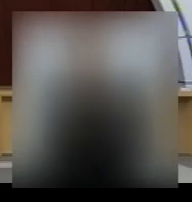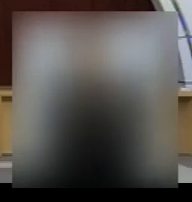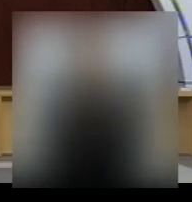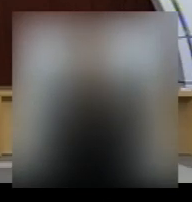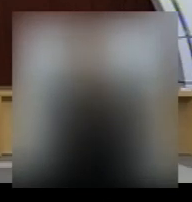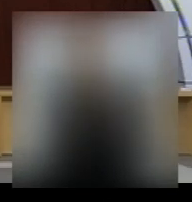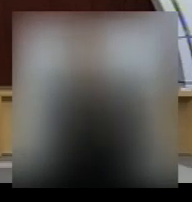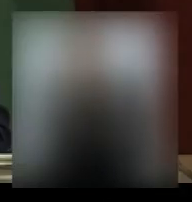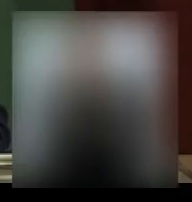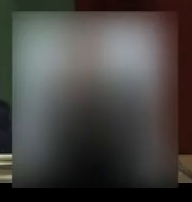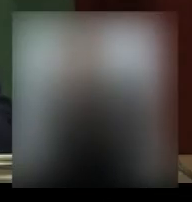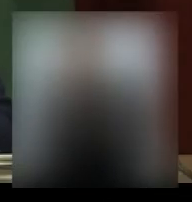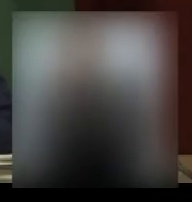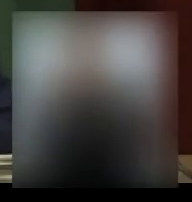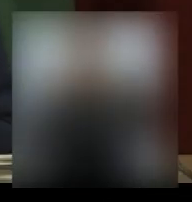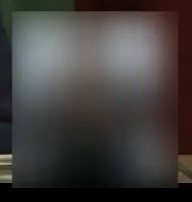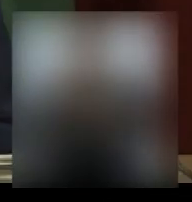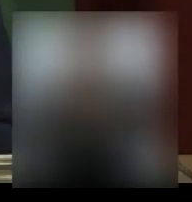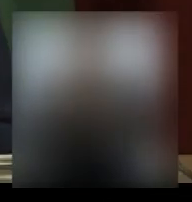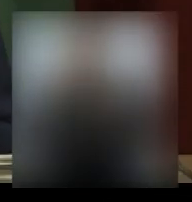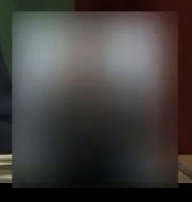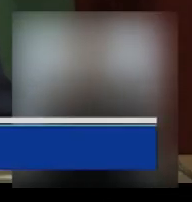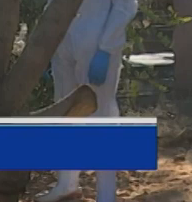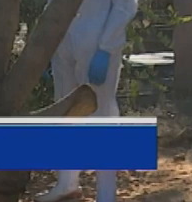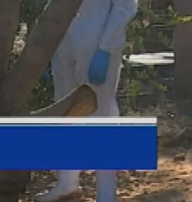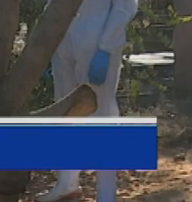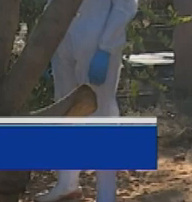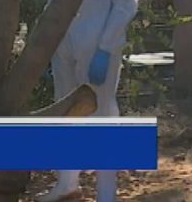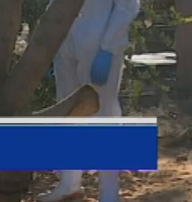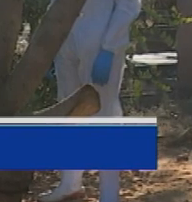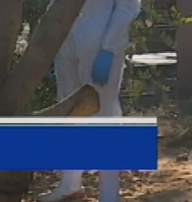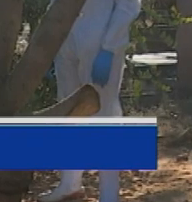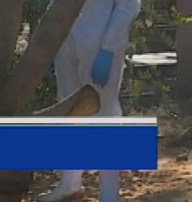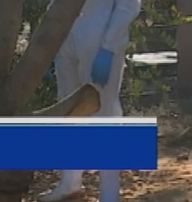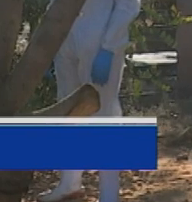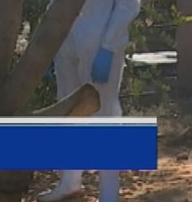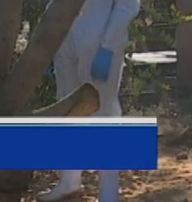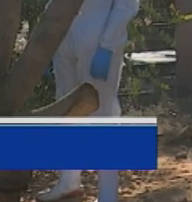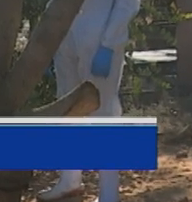Over the last 29 days, Namibia's COVID-19 induced deaths saw an increase of